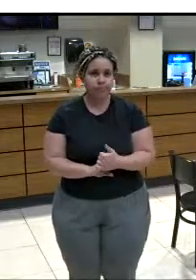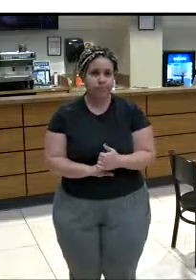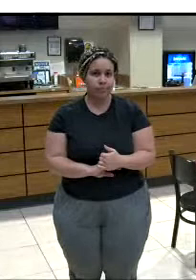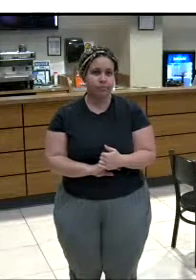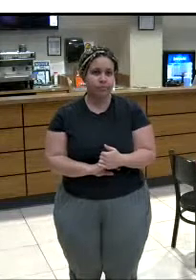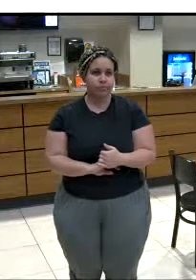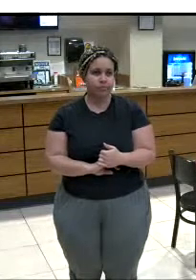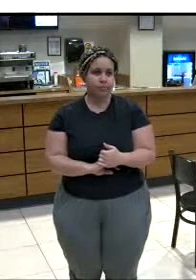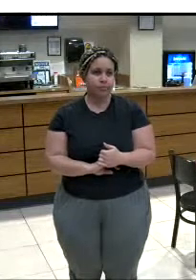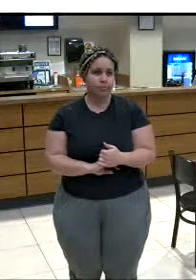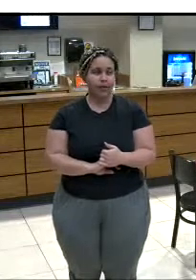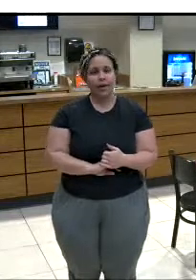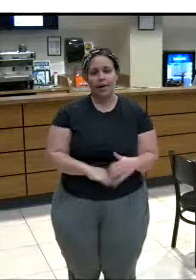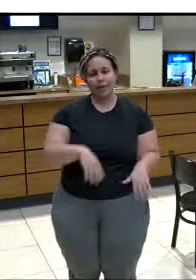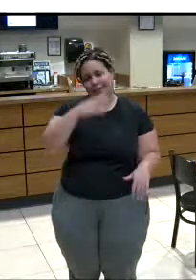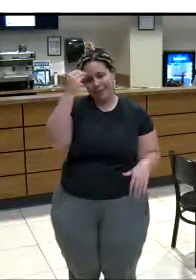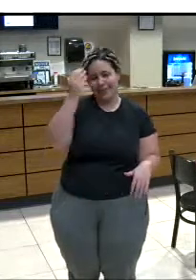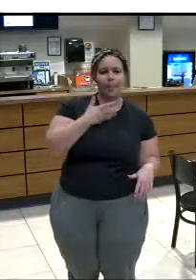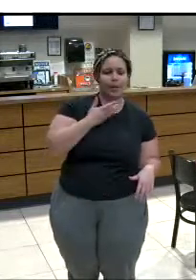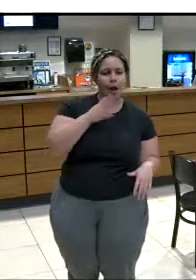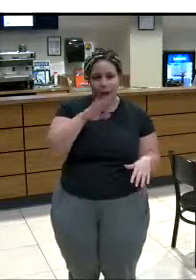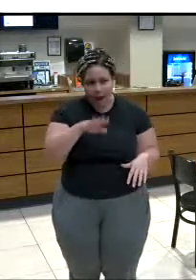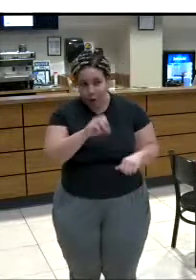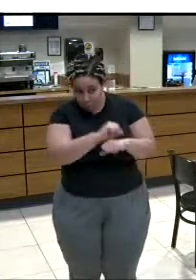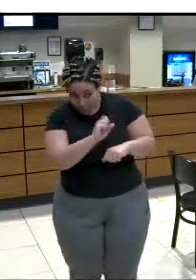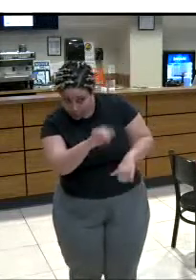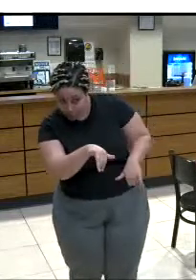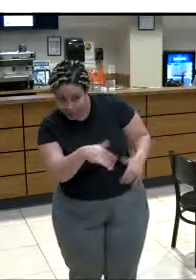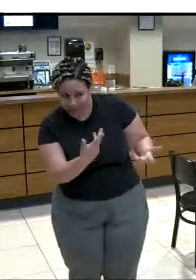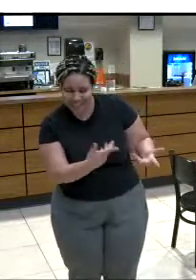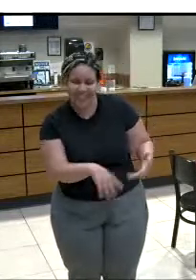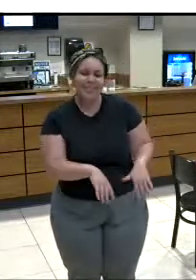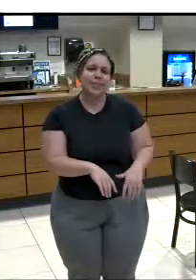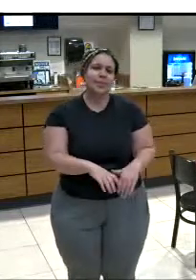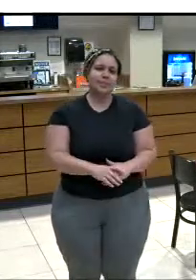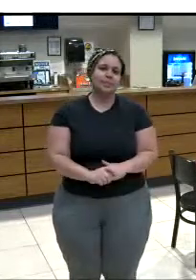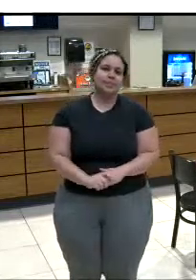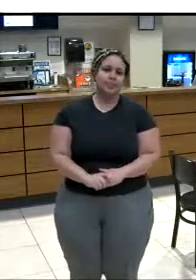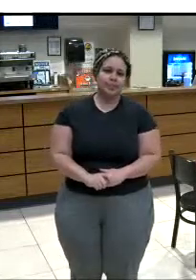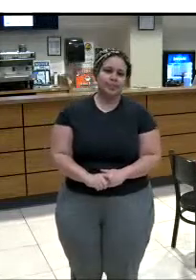You can hold me accountable for that. All right. Any questions?